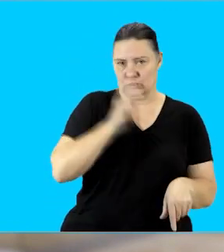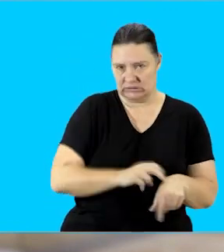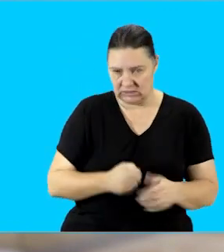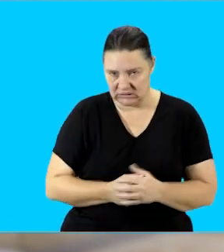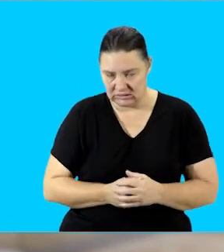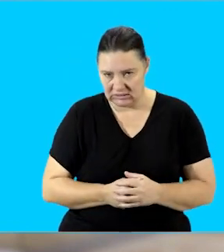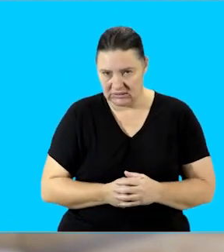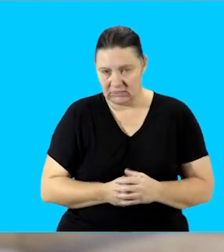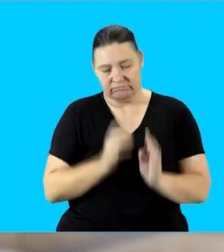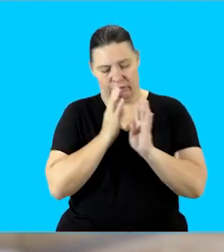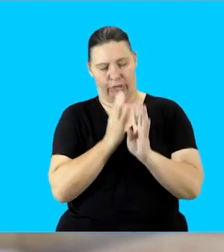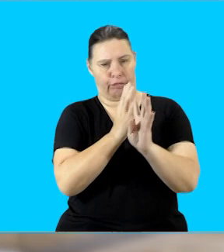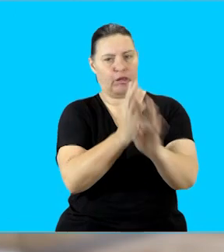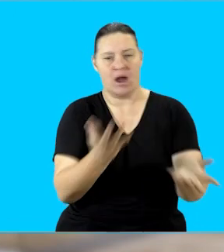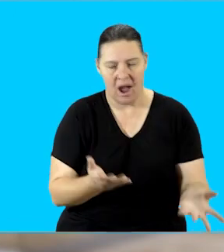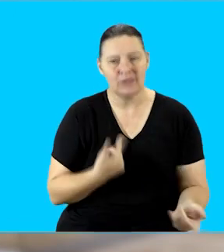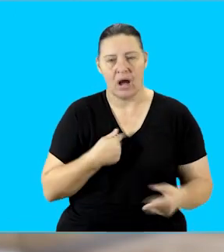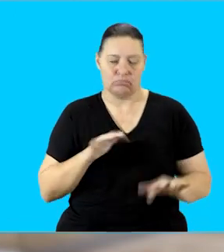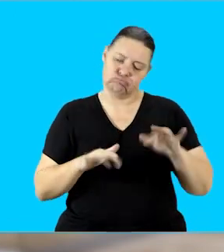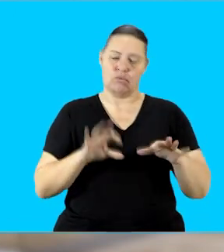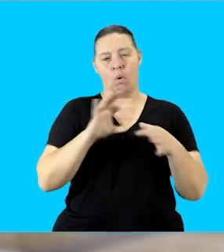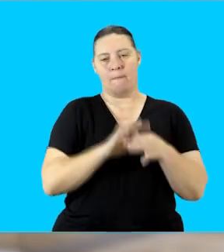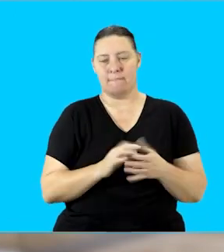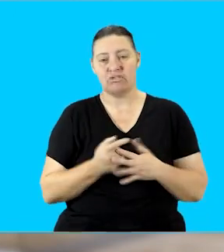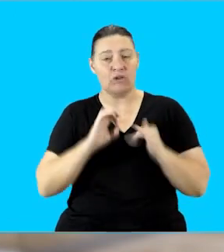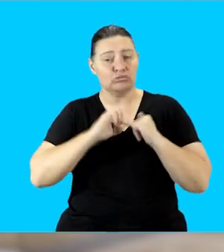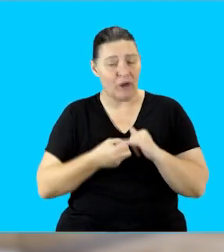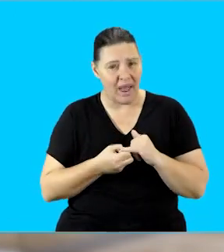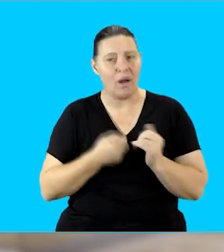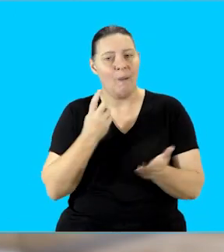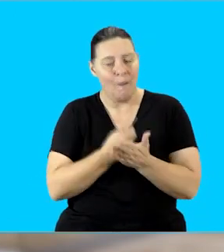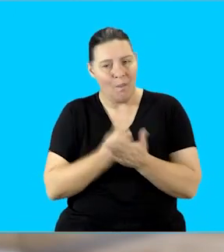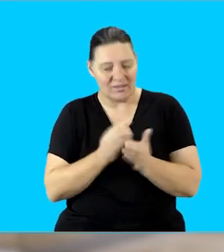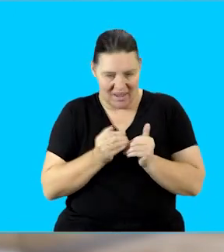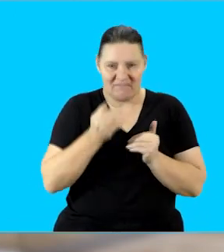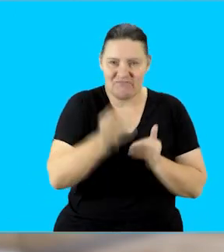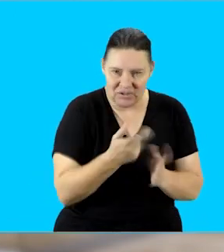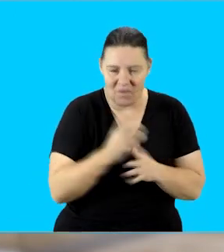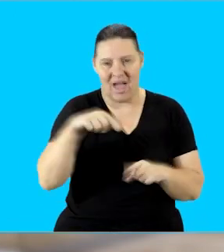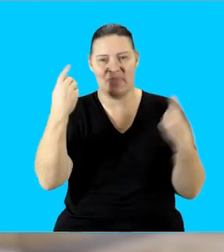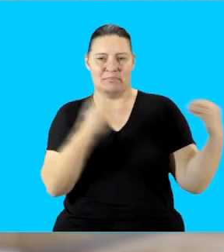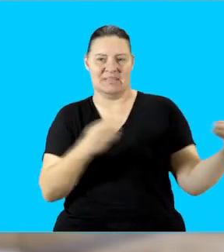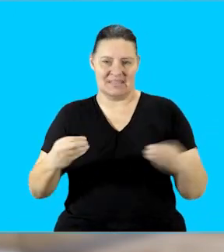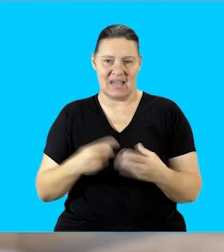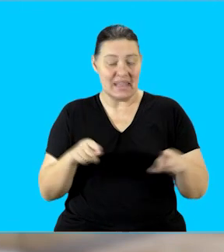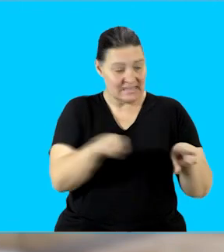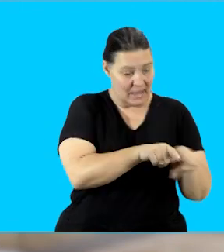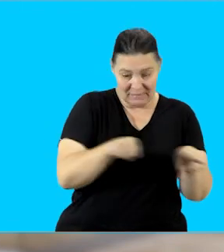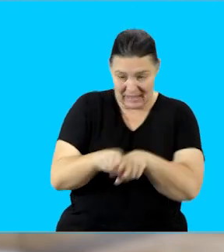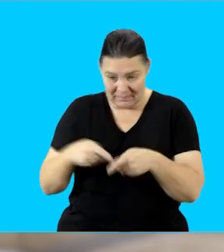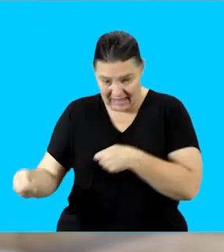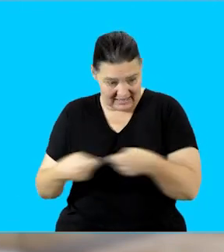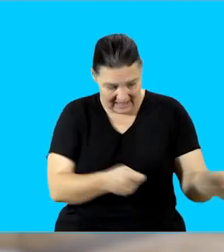line. So that's how other businesses are differentiating. They're trying by all means to always be ahead of other businesses that sell